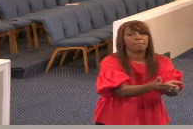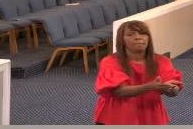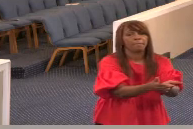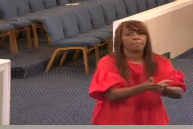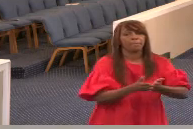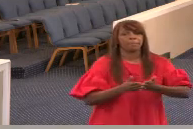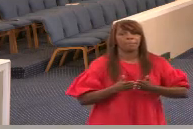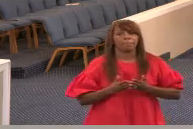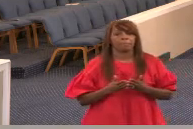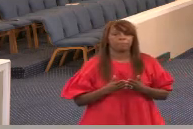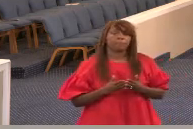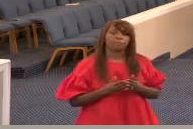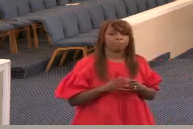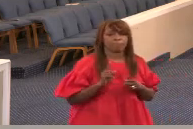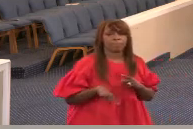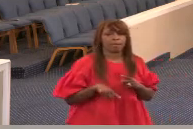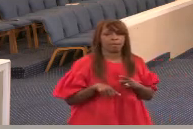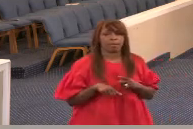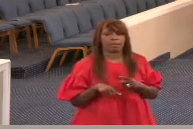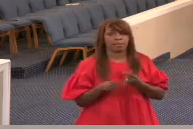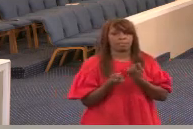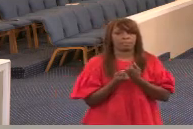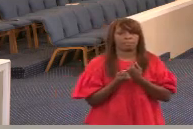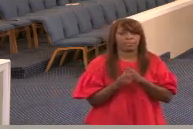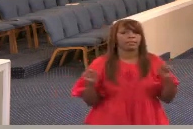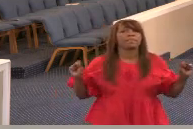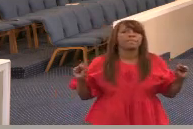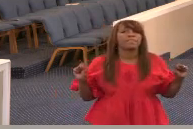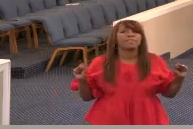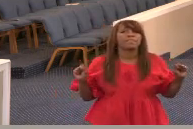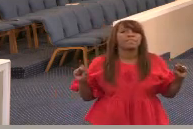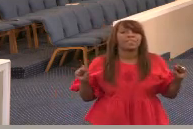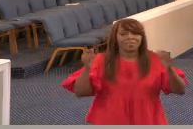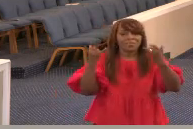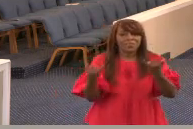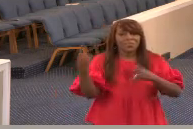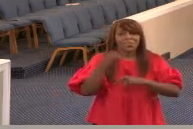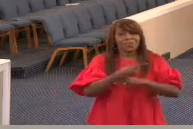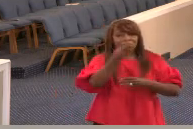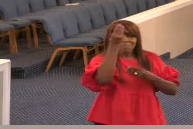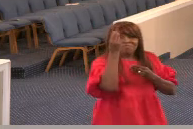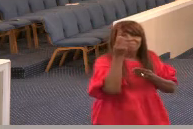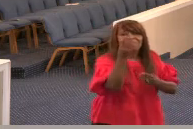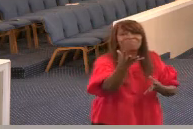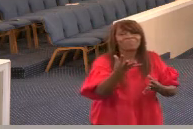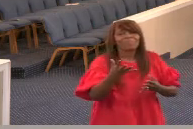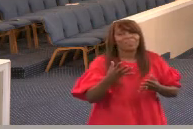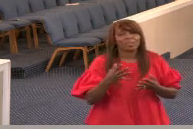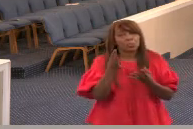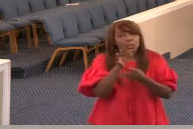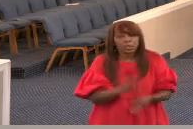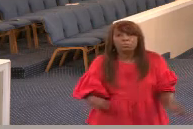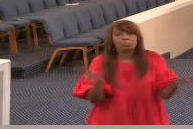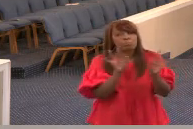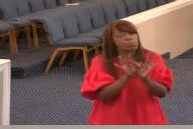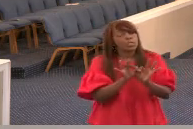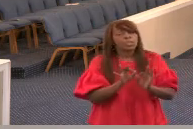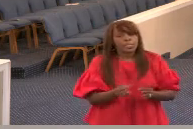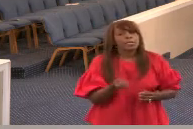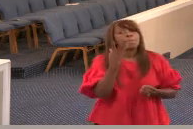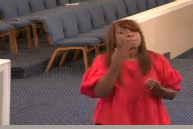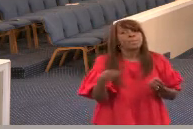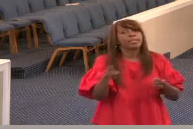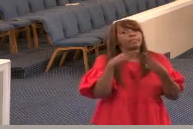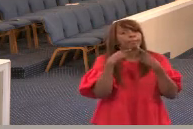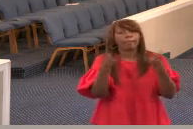be saved. I want to speak to you today. The driving point, many have